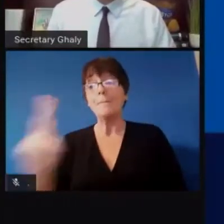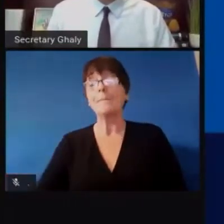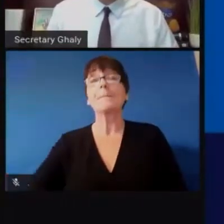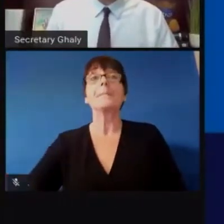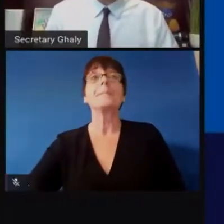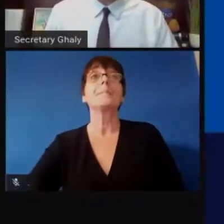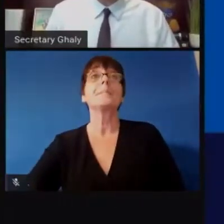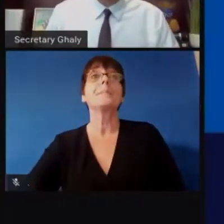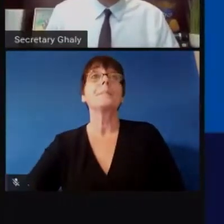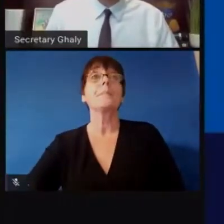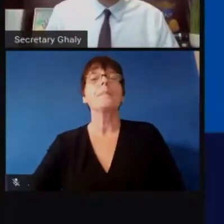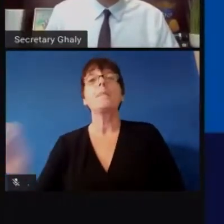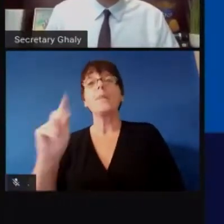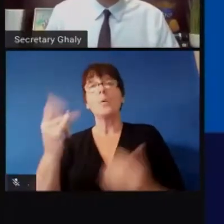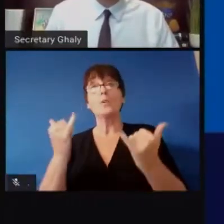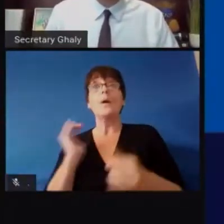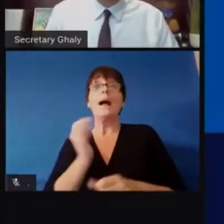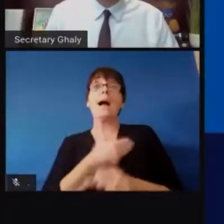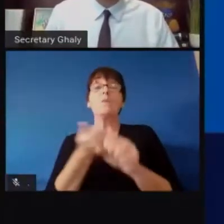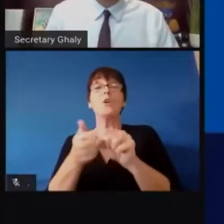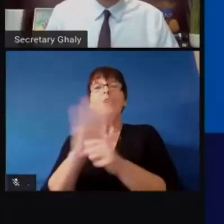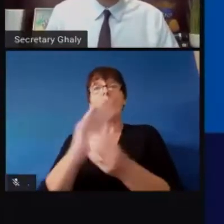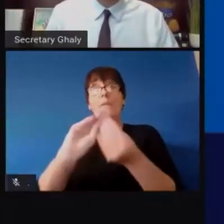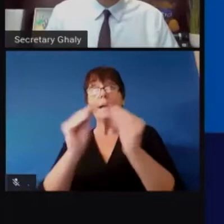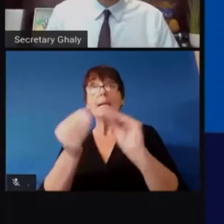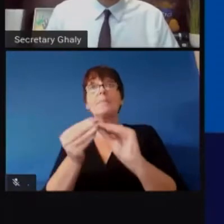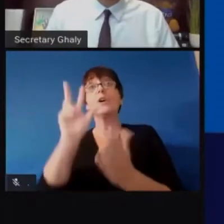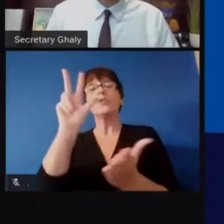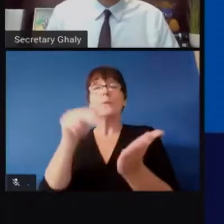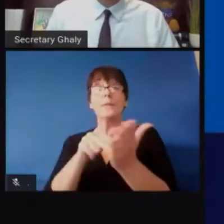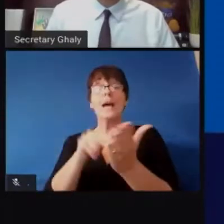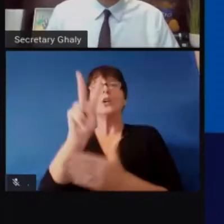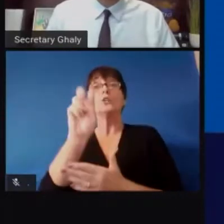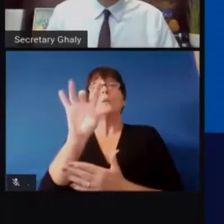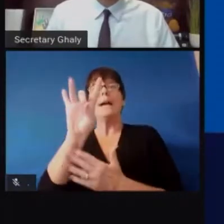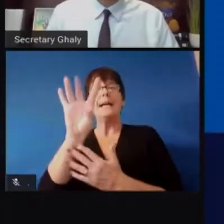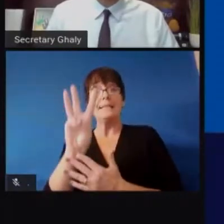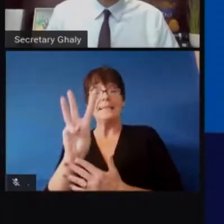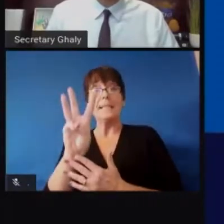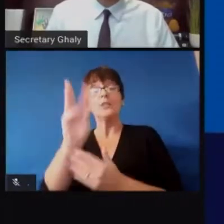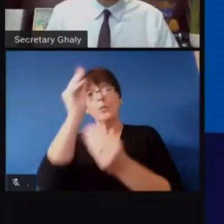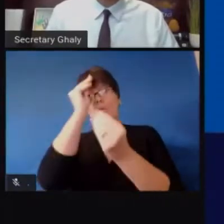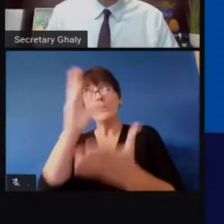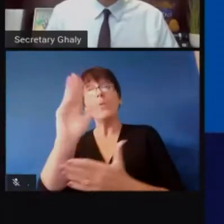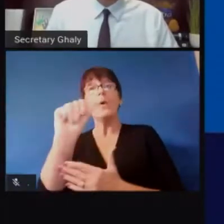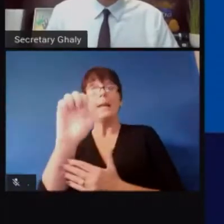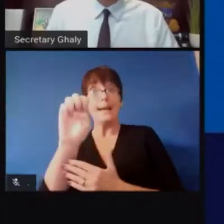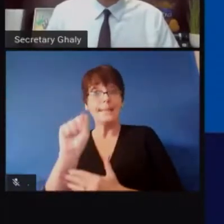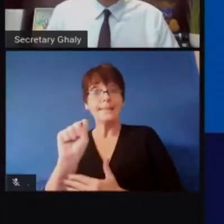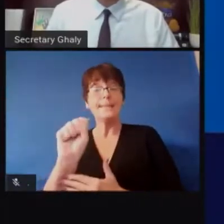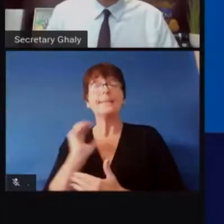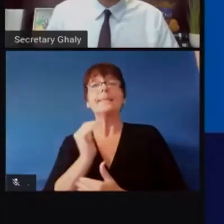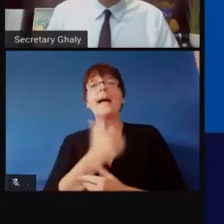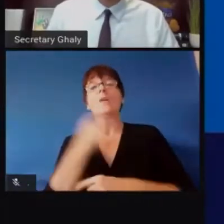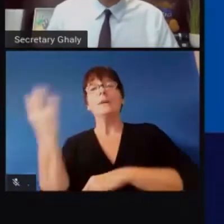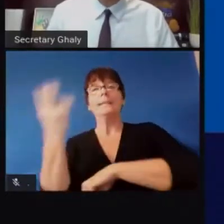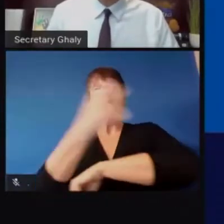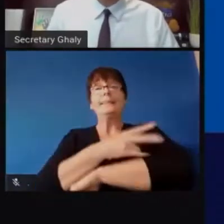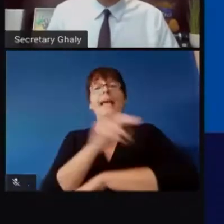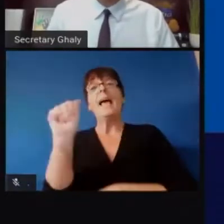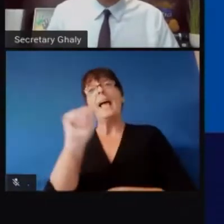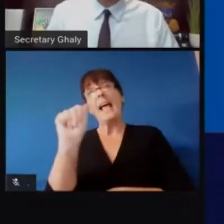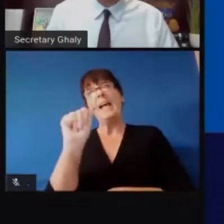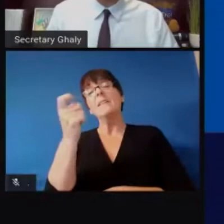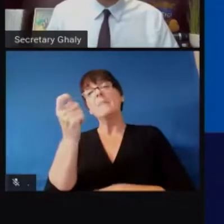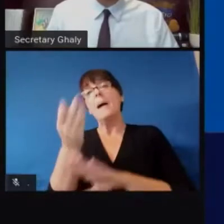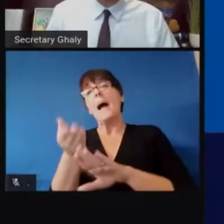So today, our COVID case numbers are 3,286 reported cases. Our 7-day average, which is up